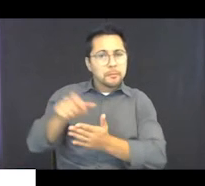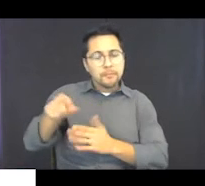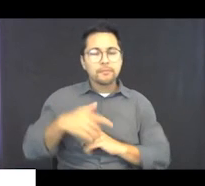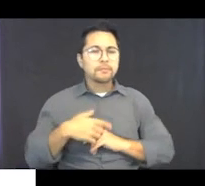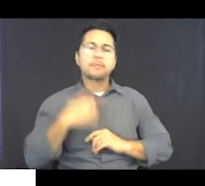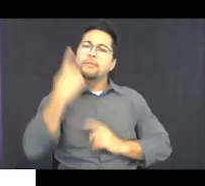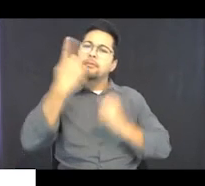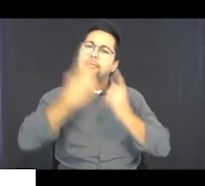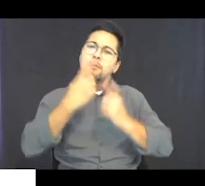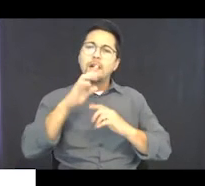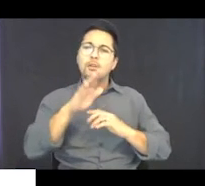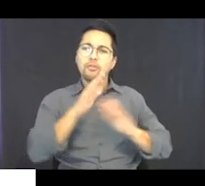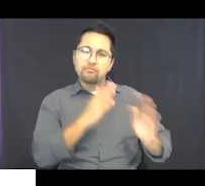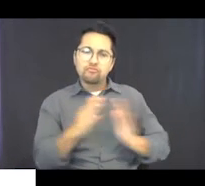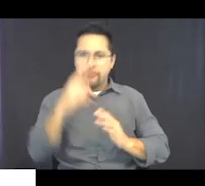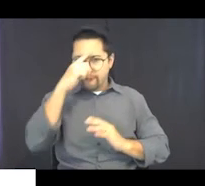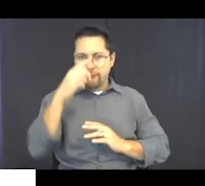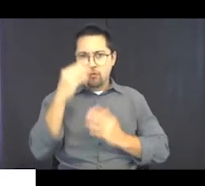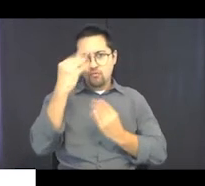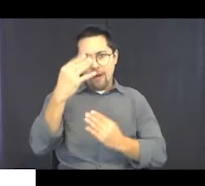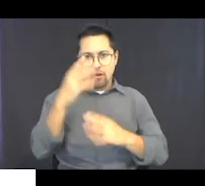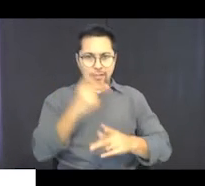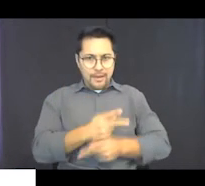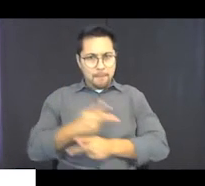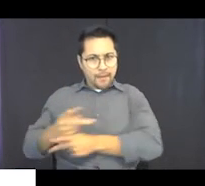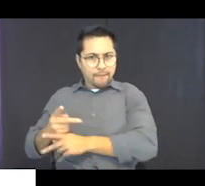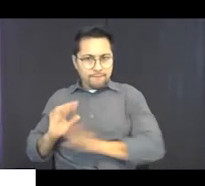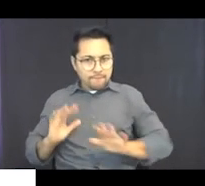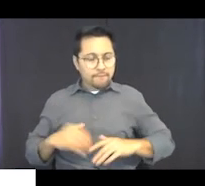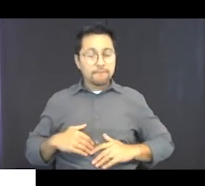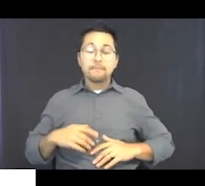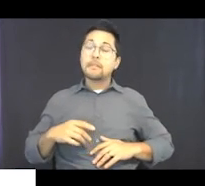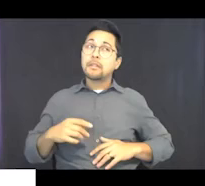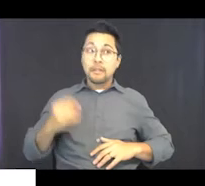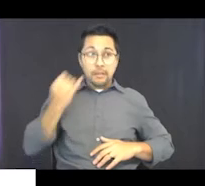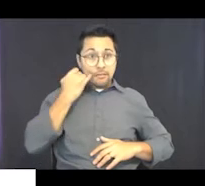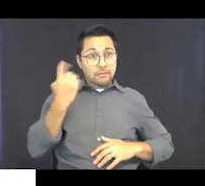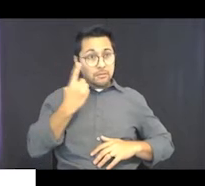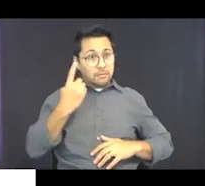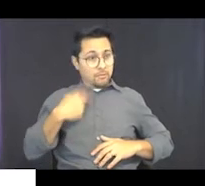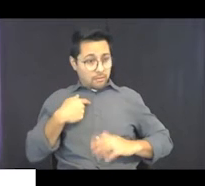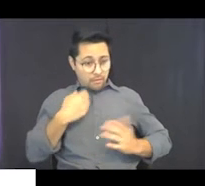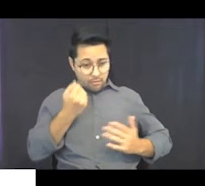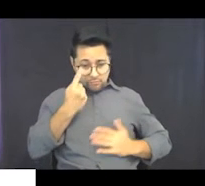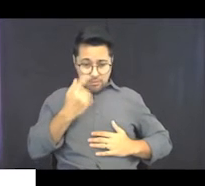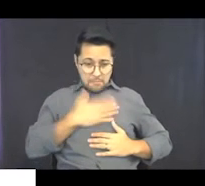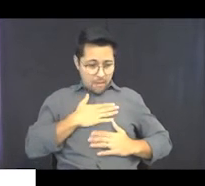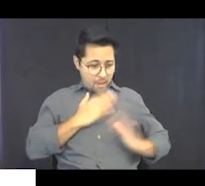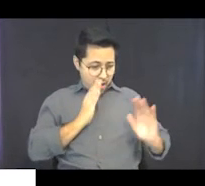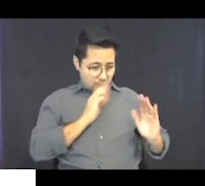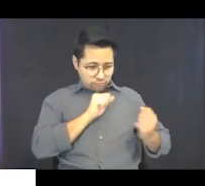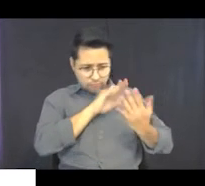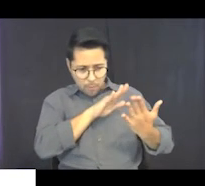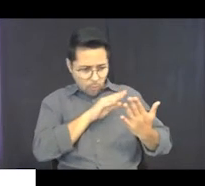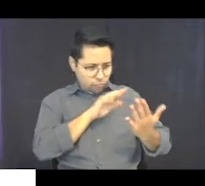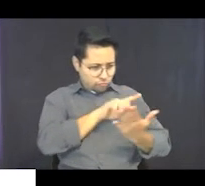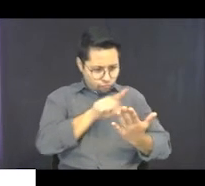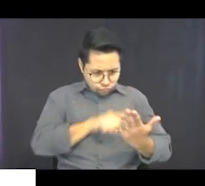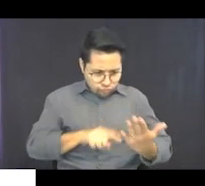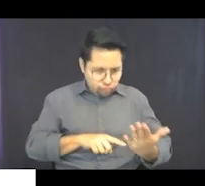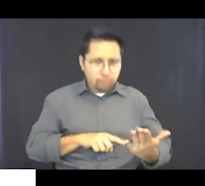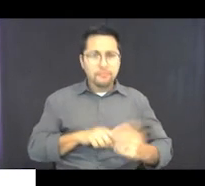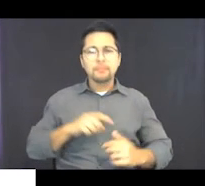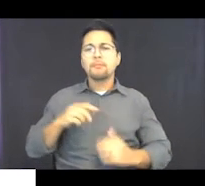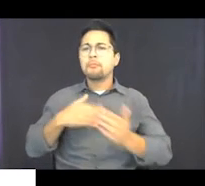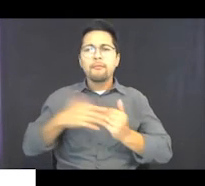strategy for record keeping. Ask yourself if someone else could make sense of your methods. Whatever method of